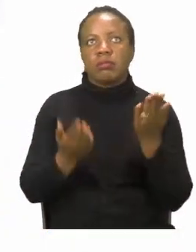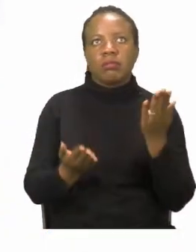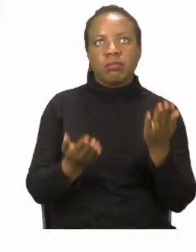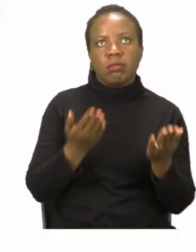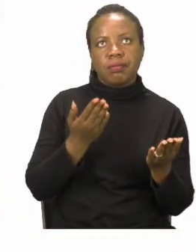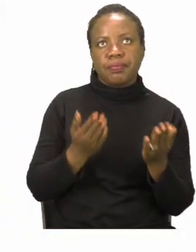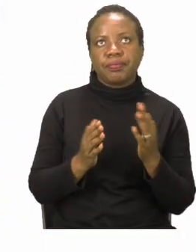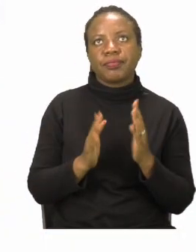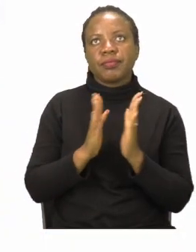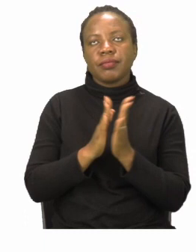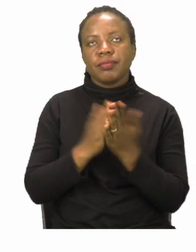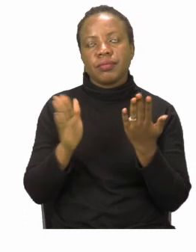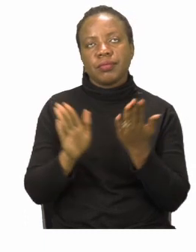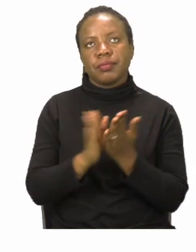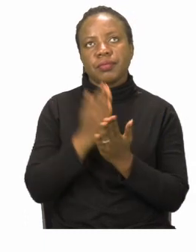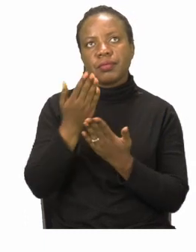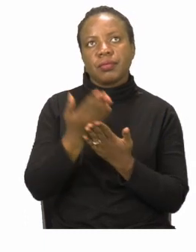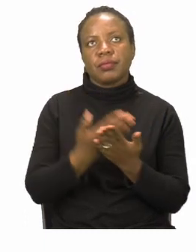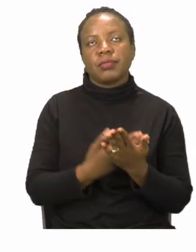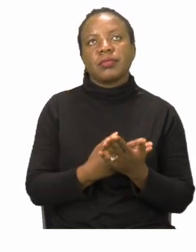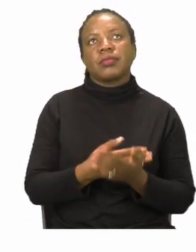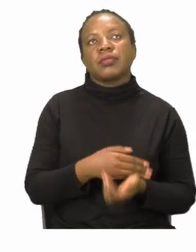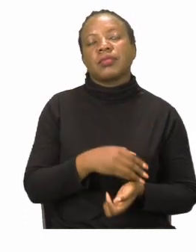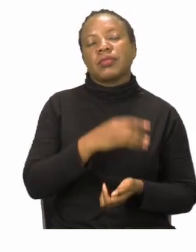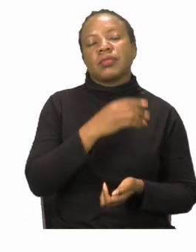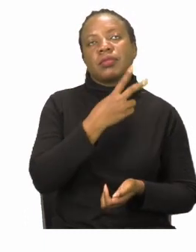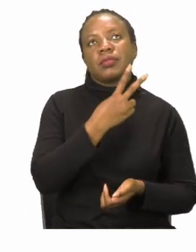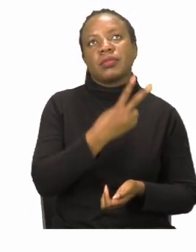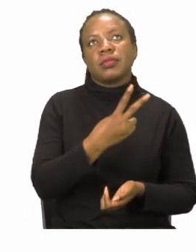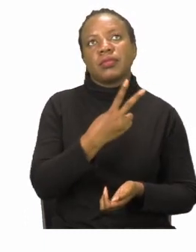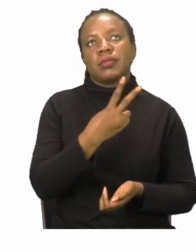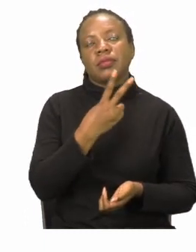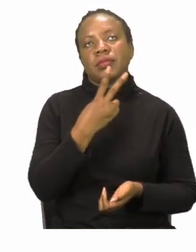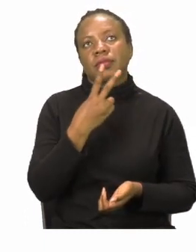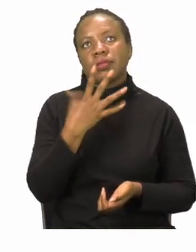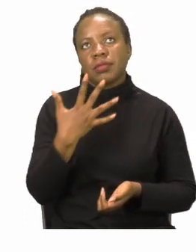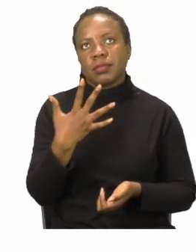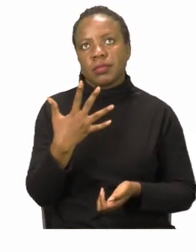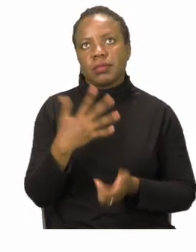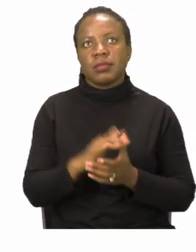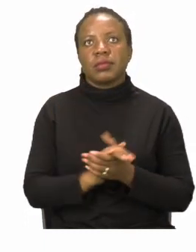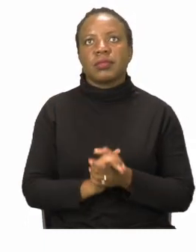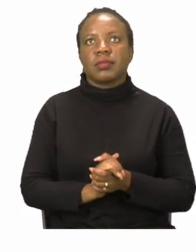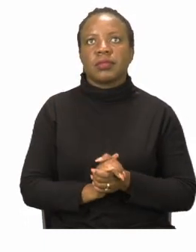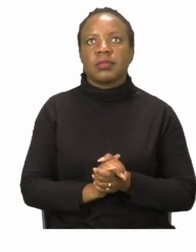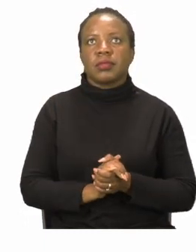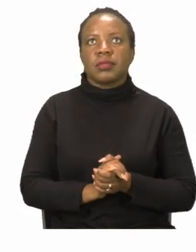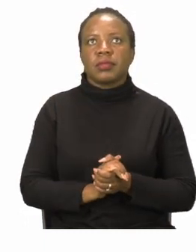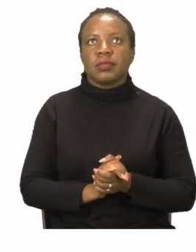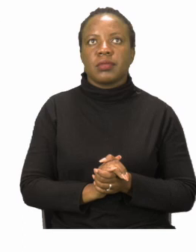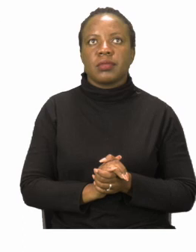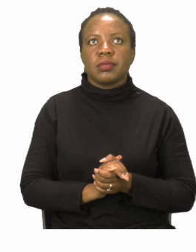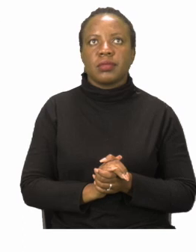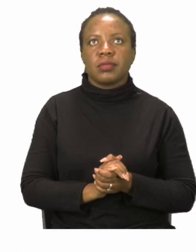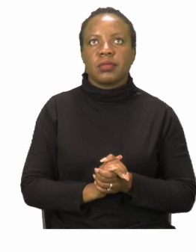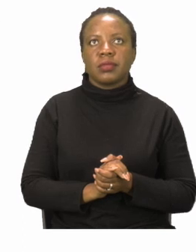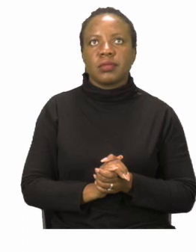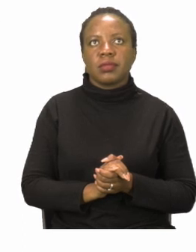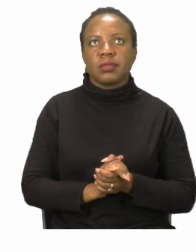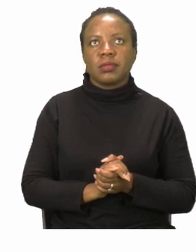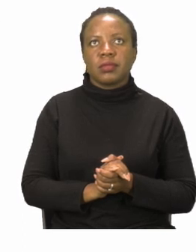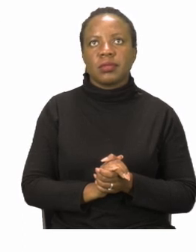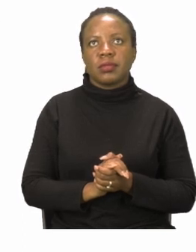page 25. Now, ordering and comparing, here it says, use the